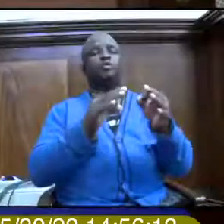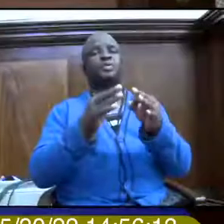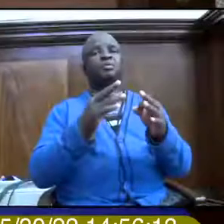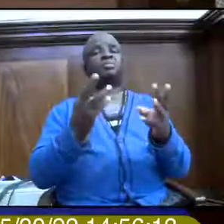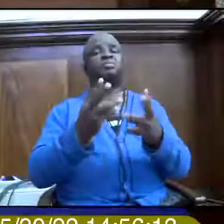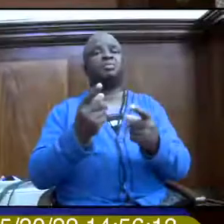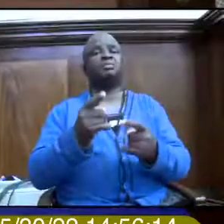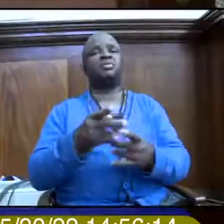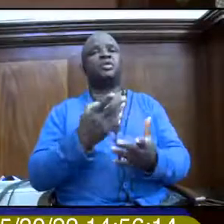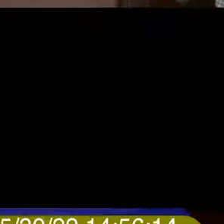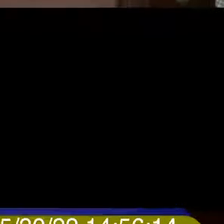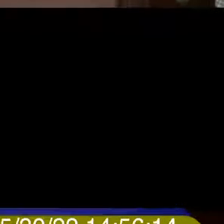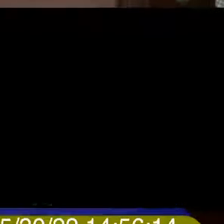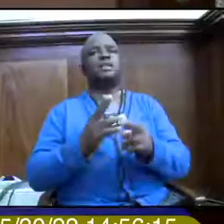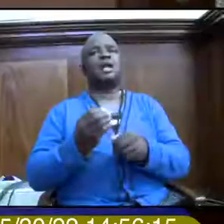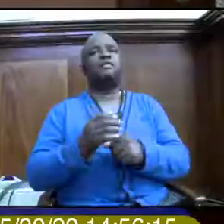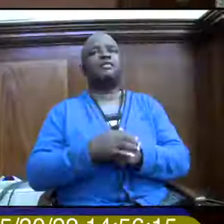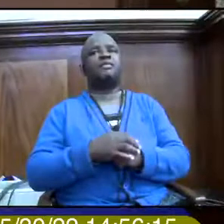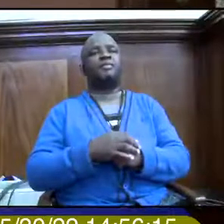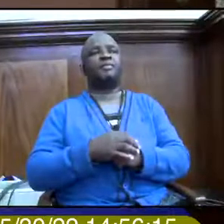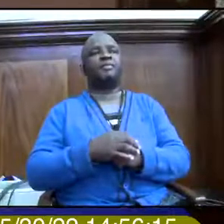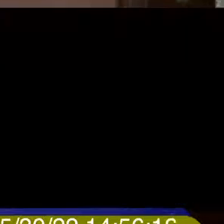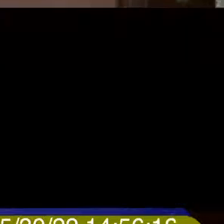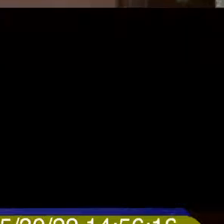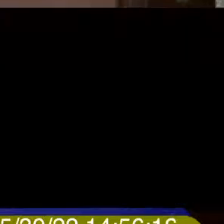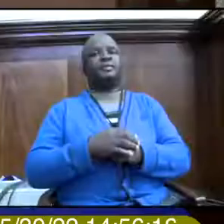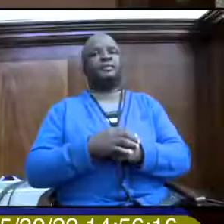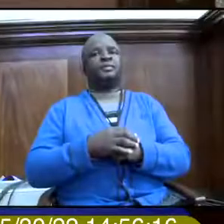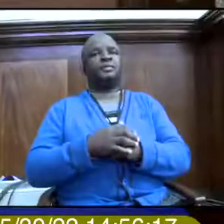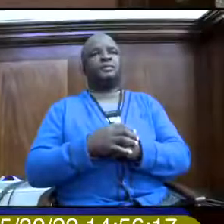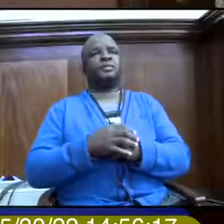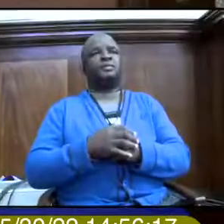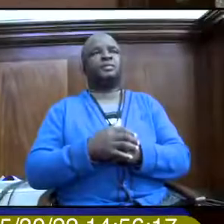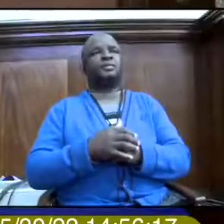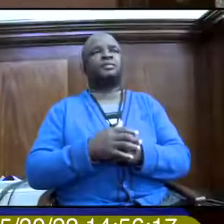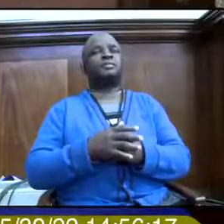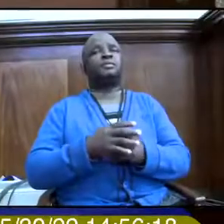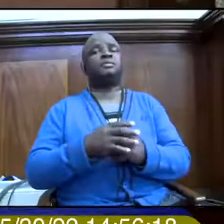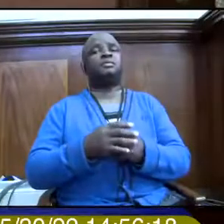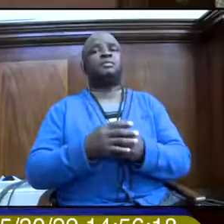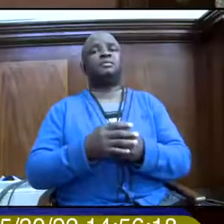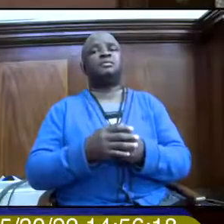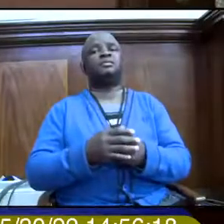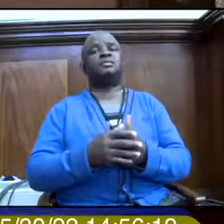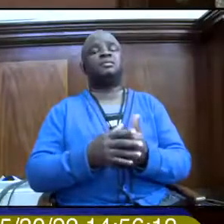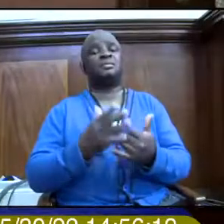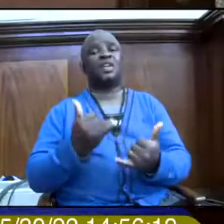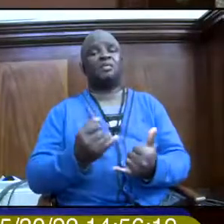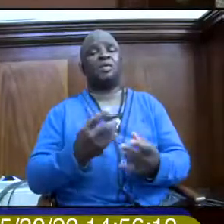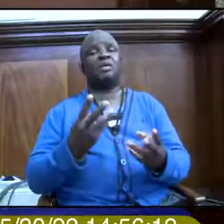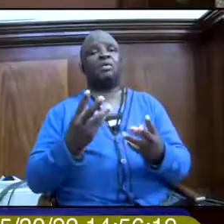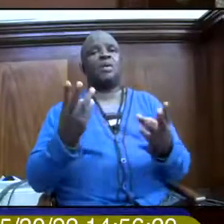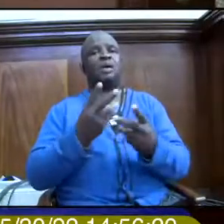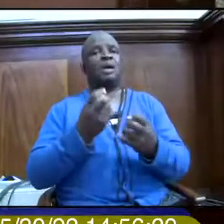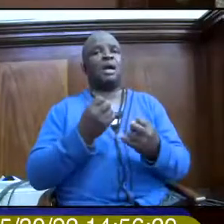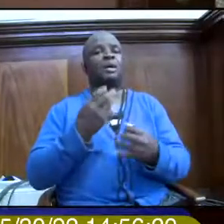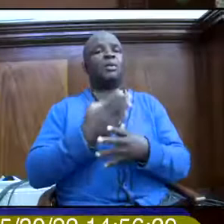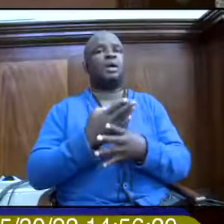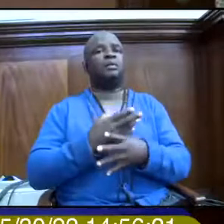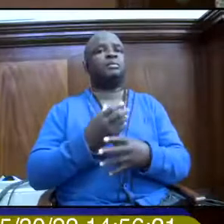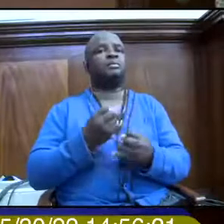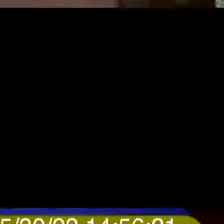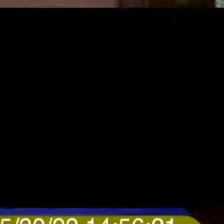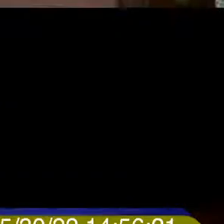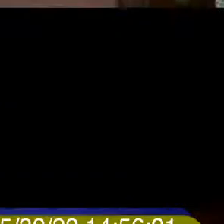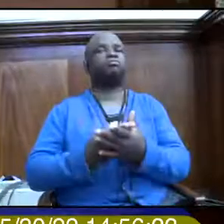the line so this is a a threat of you know many workers being laid